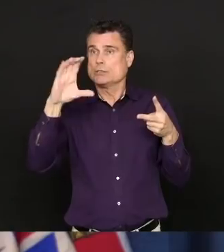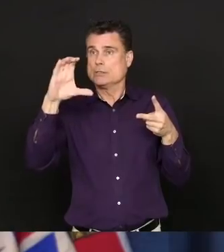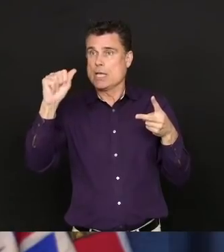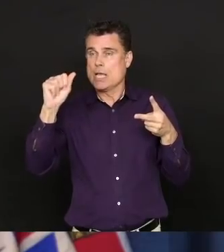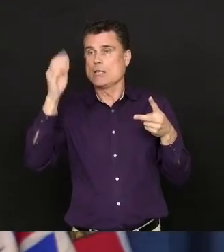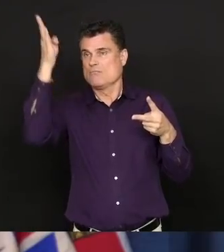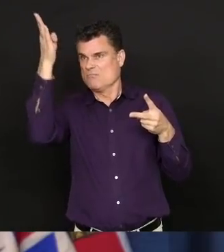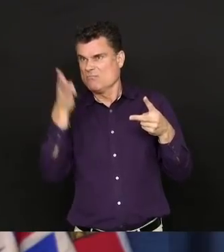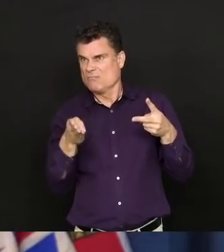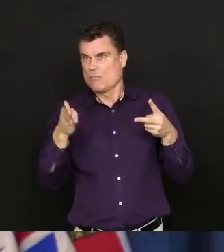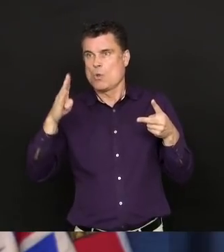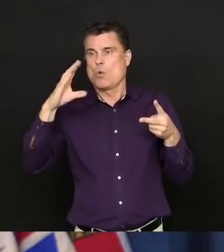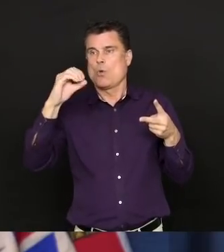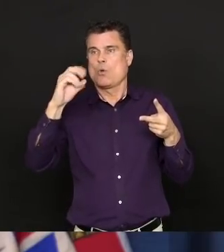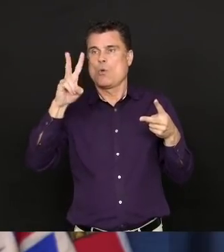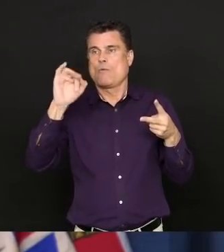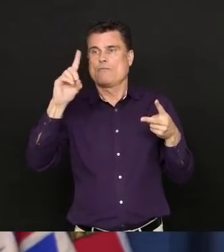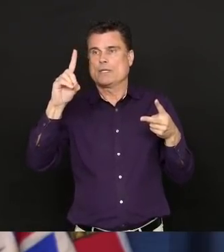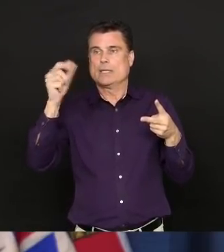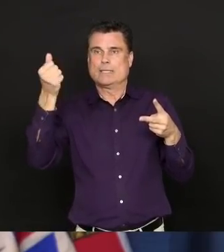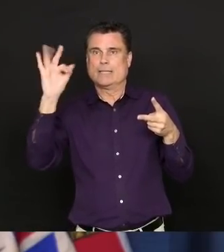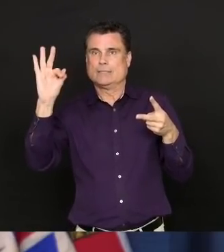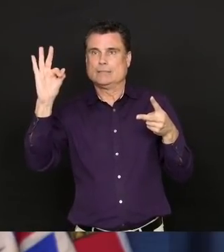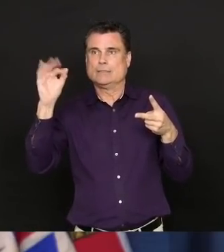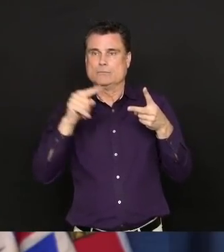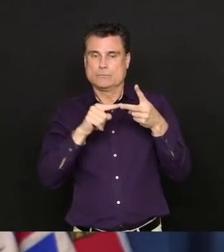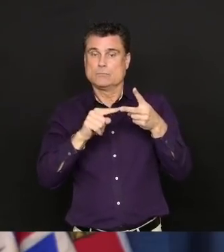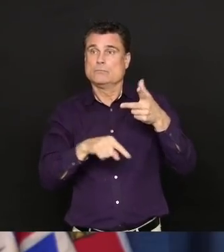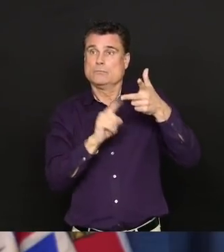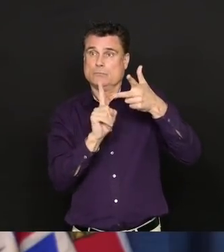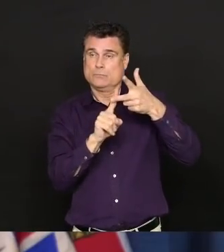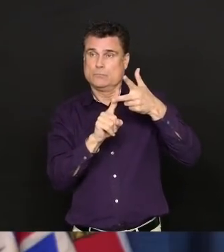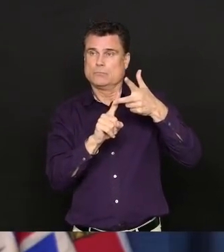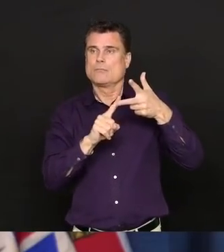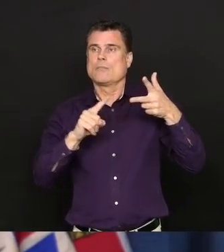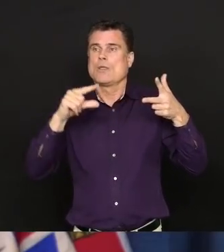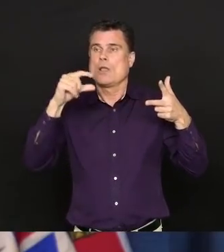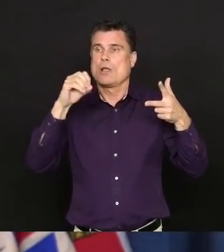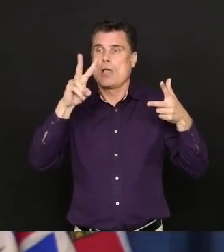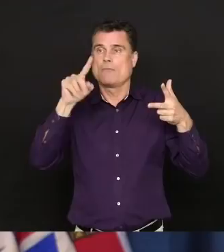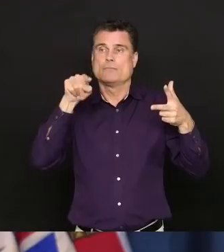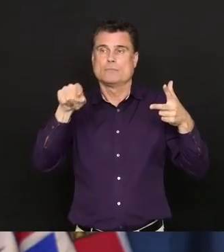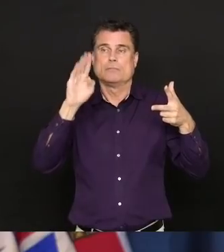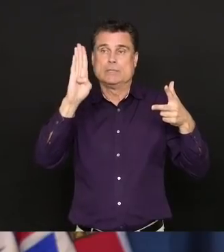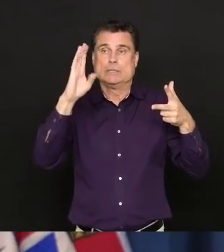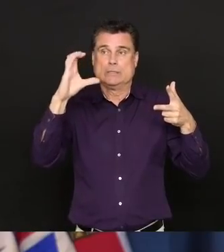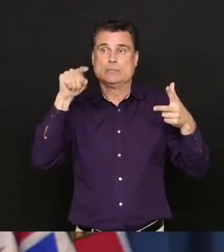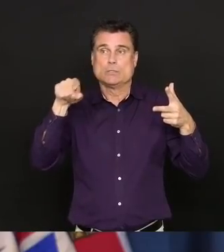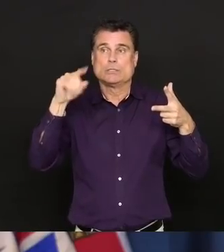gov.bc.ca/COVID-19. And for a full listing of the provincial health officer's orders, visit